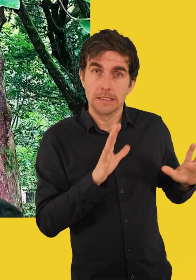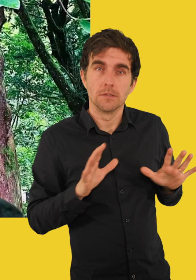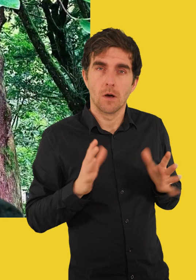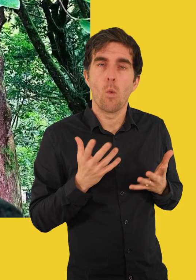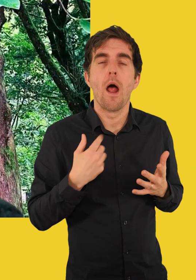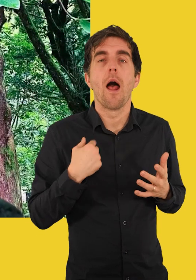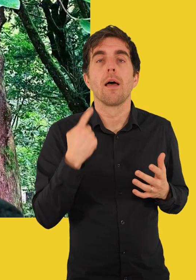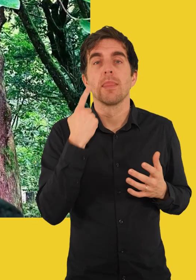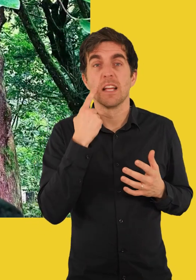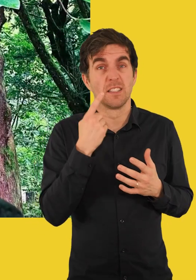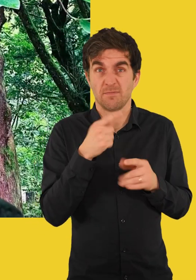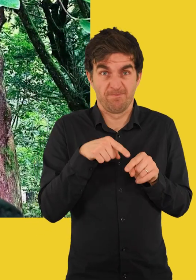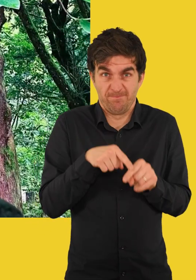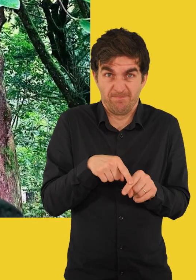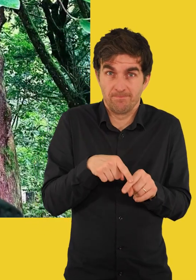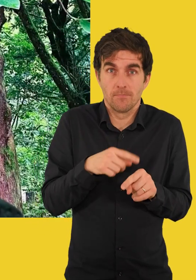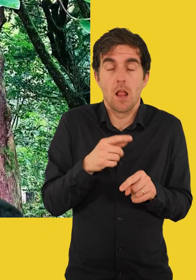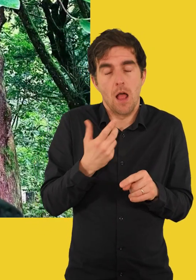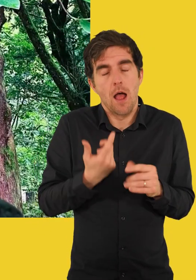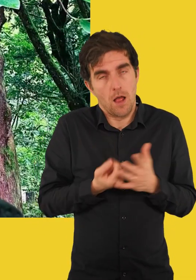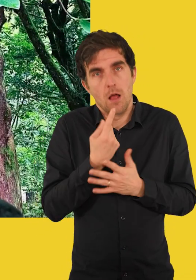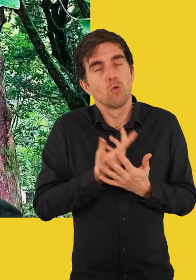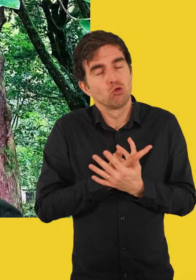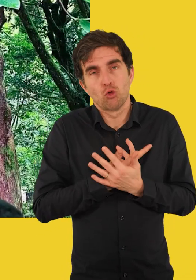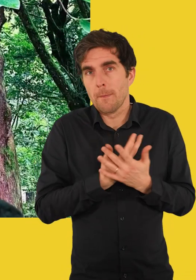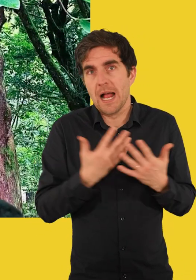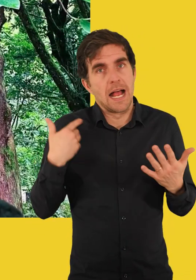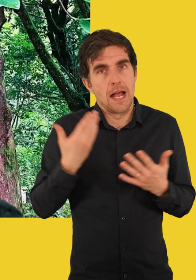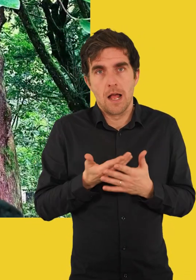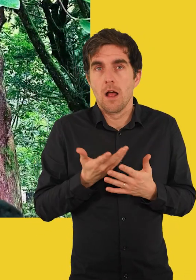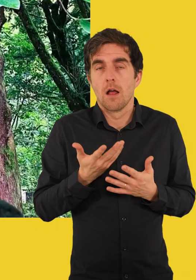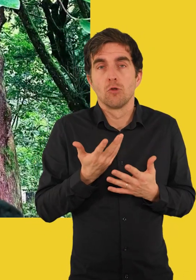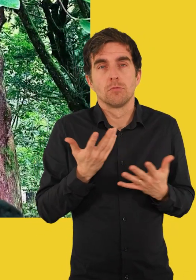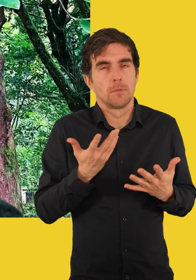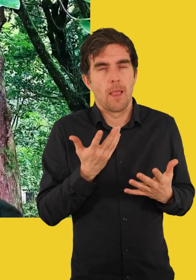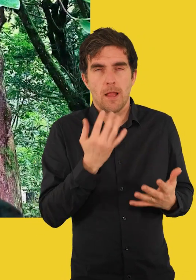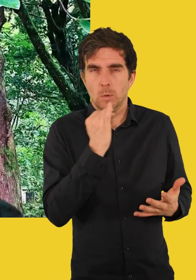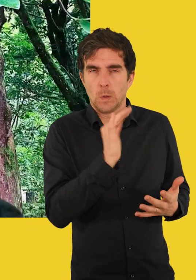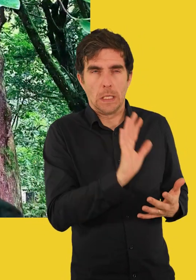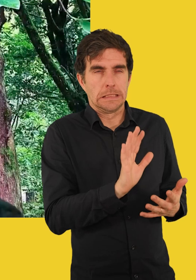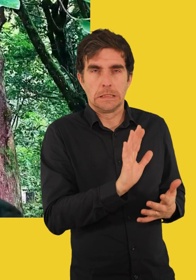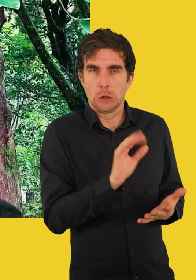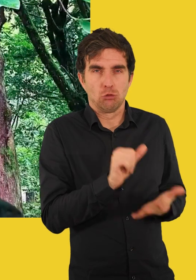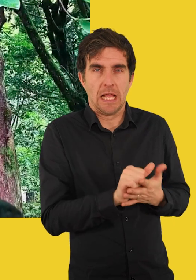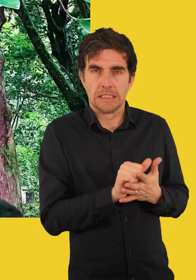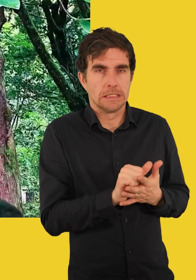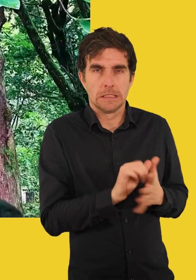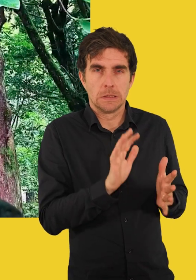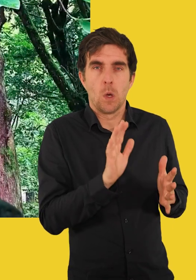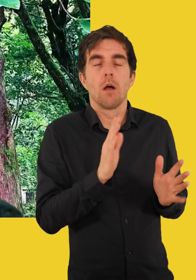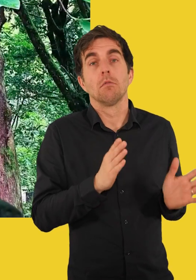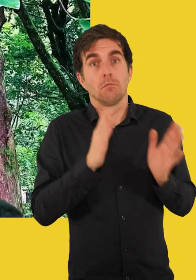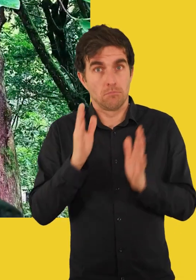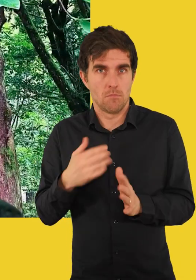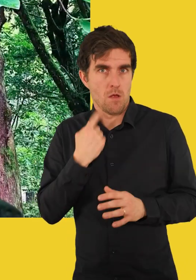together. But yeah, when it borders on it's happening too many times, there's something wrong there. It's not quite right. And lastly,